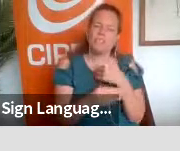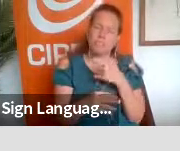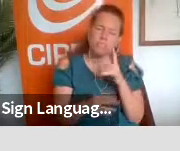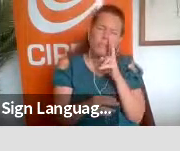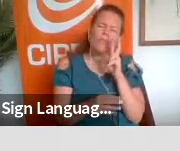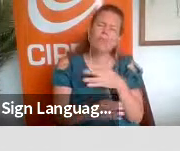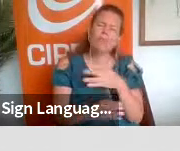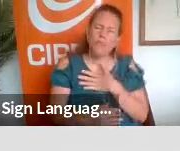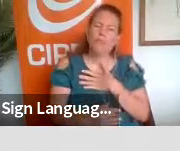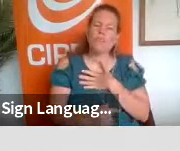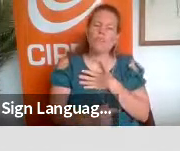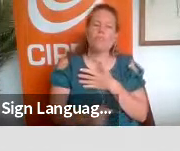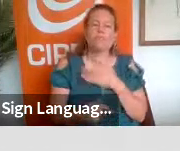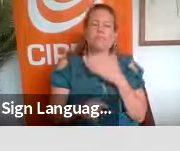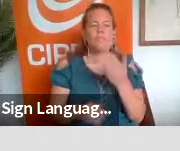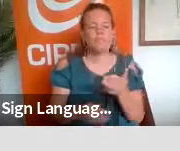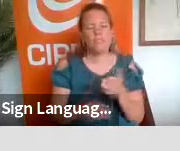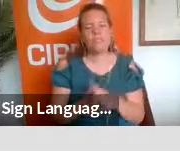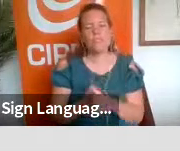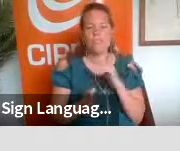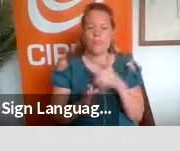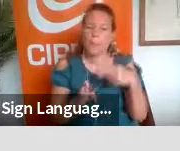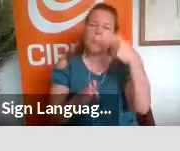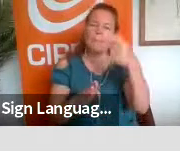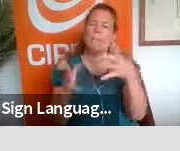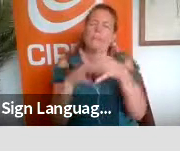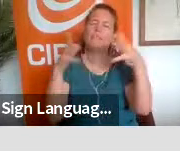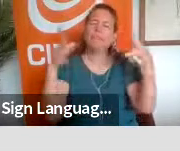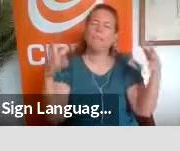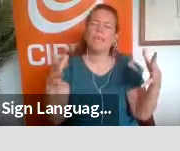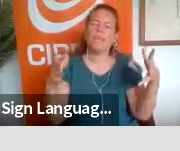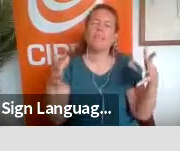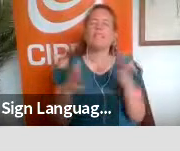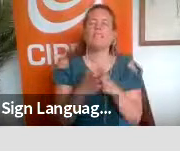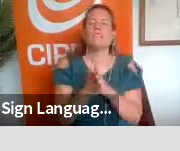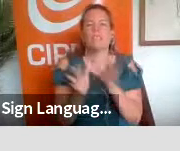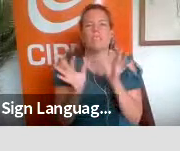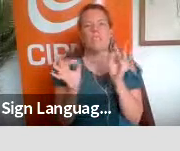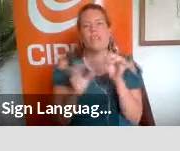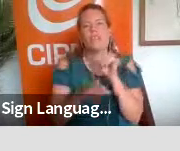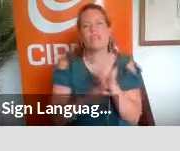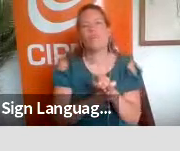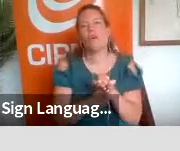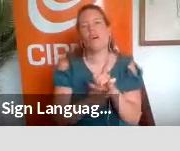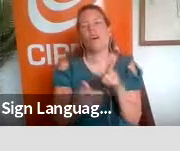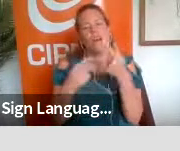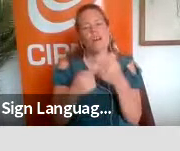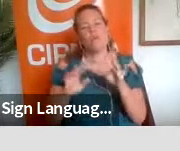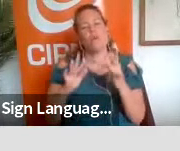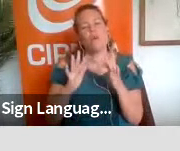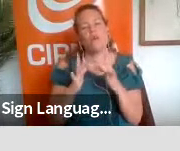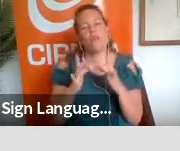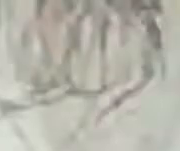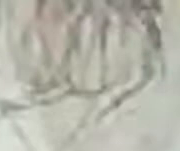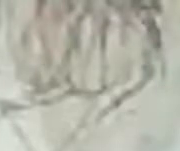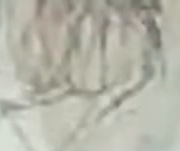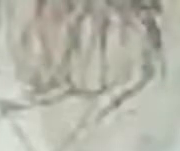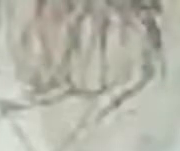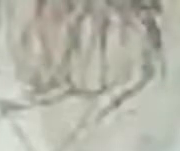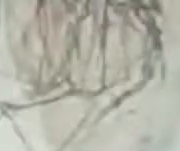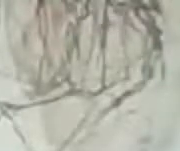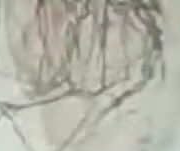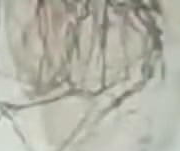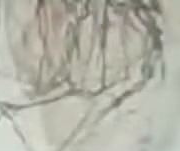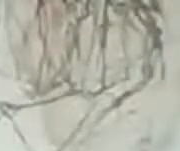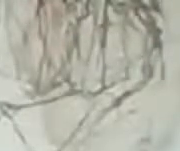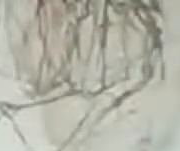the next big thing as far as our digital security online is concerned. So thanks a lot. I will stop screen sharing